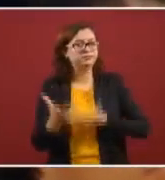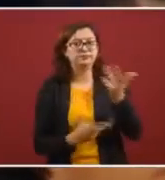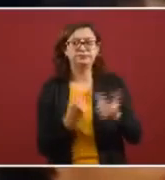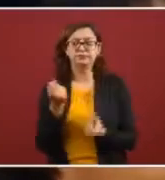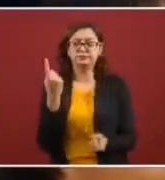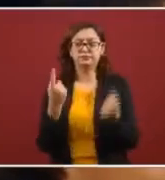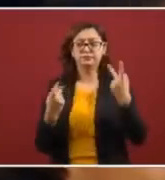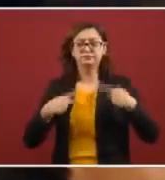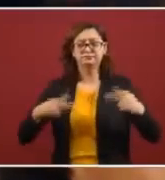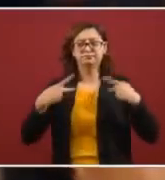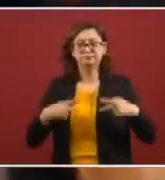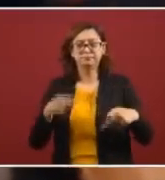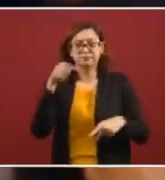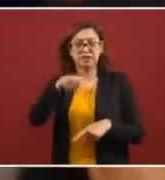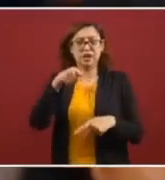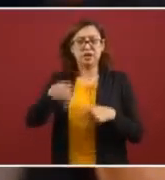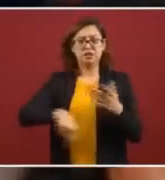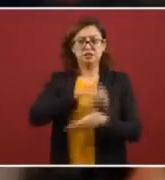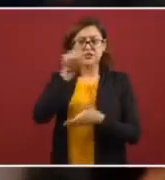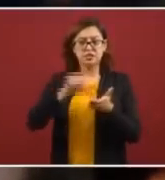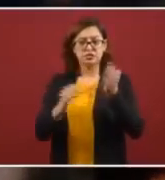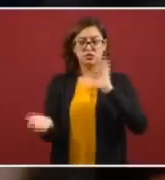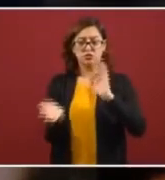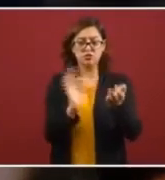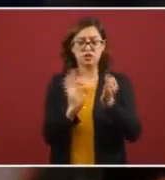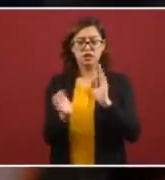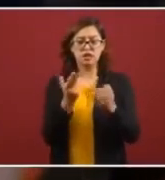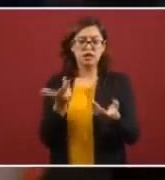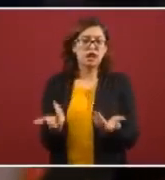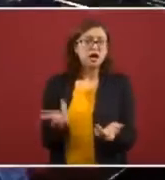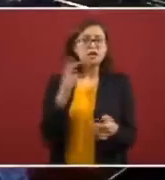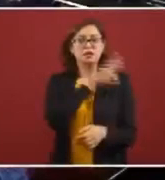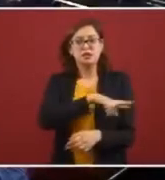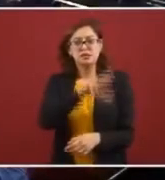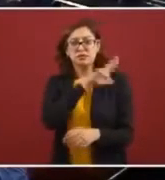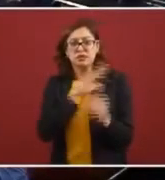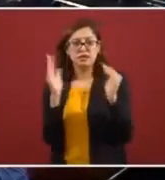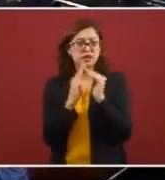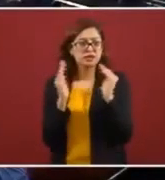people have to go to these centers to wait